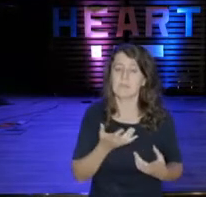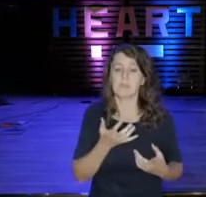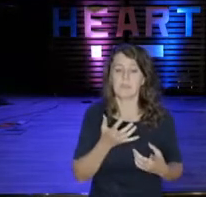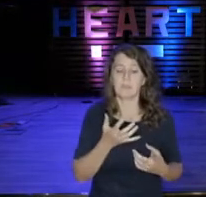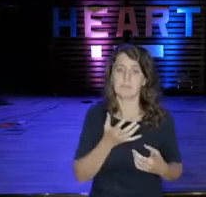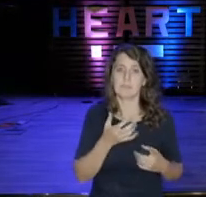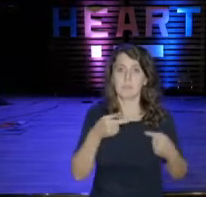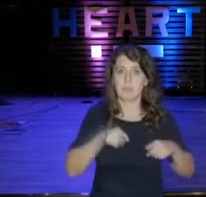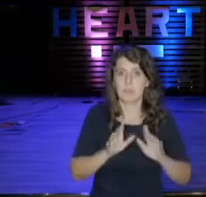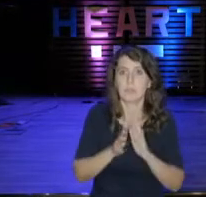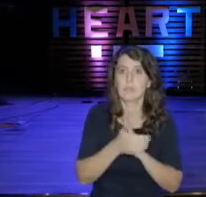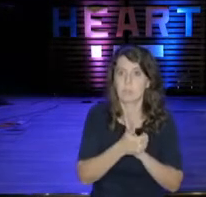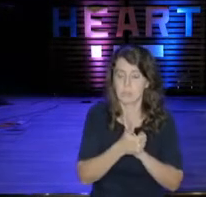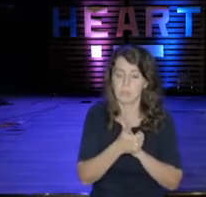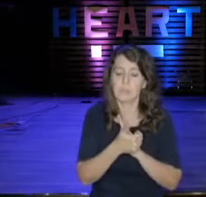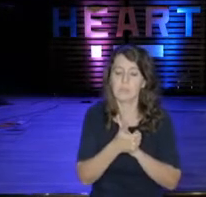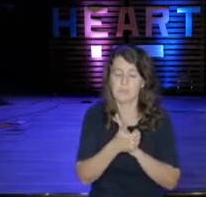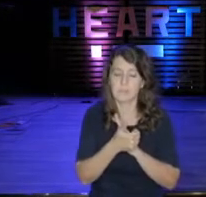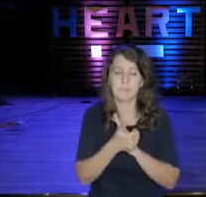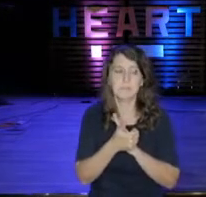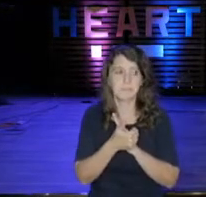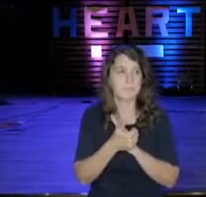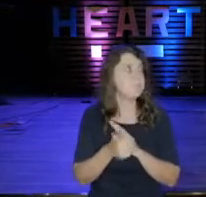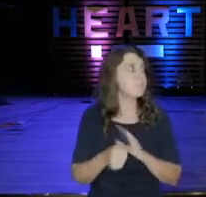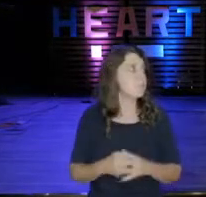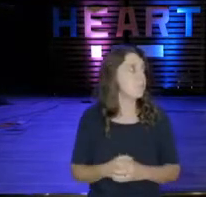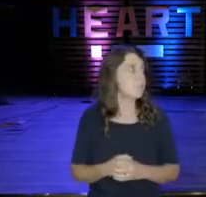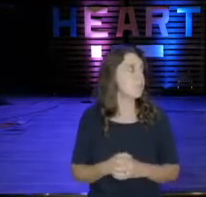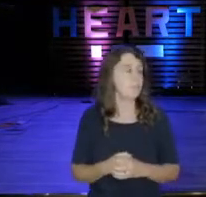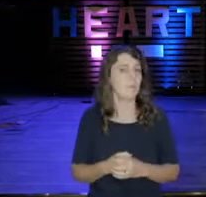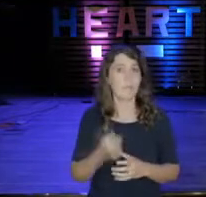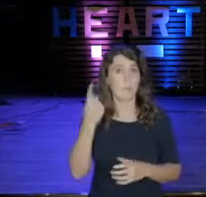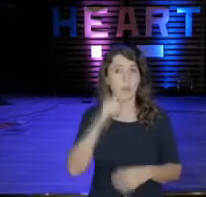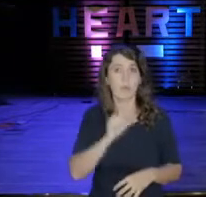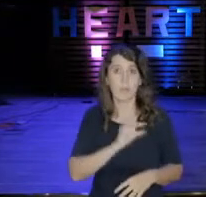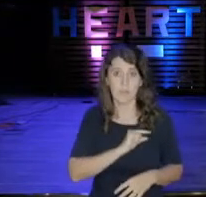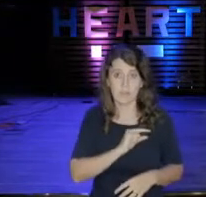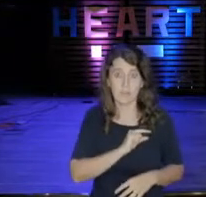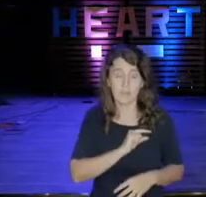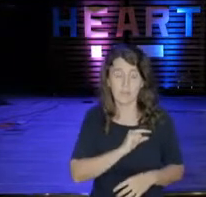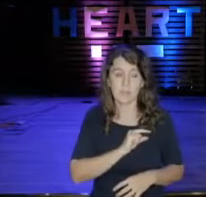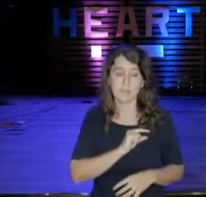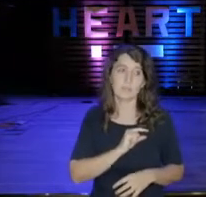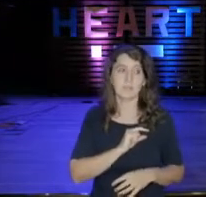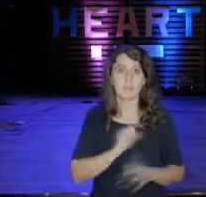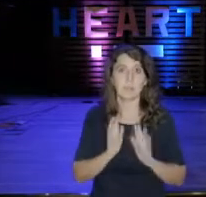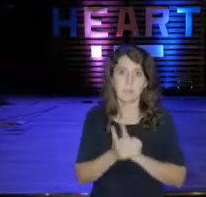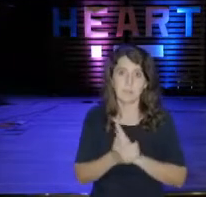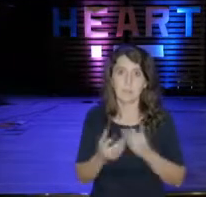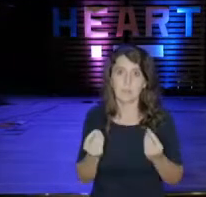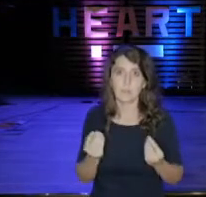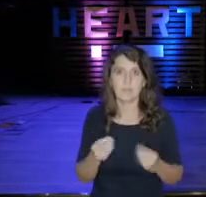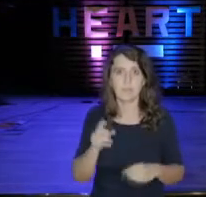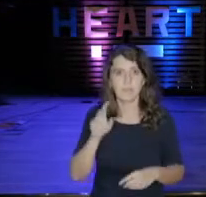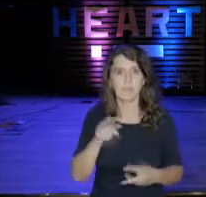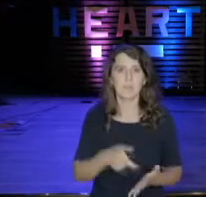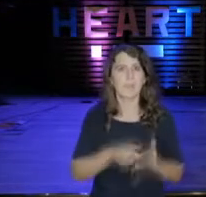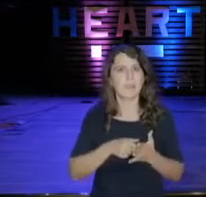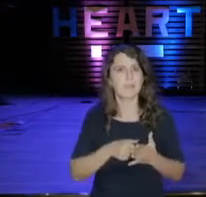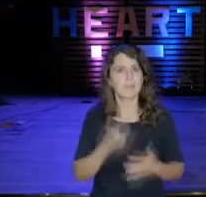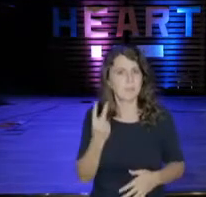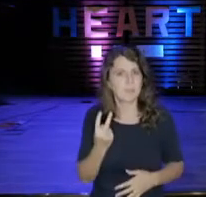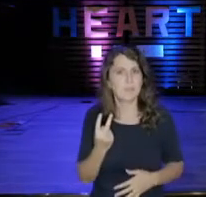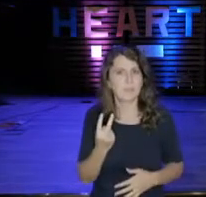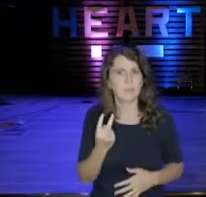the act of adultery, and in order to be found guilty for being caught in such sin, there had to be two. The law says you have